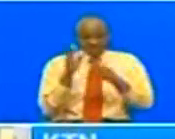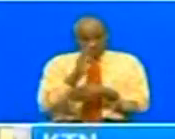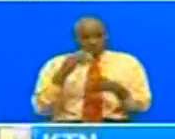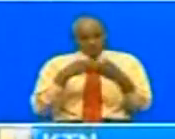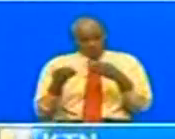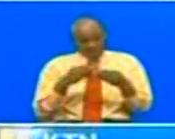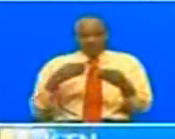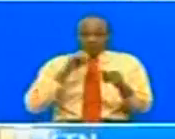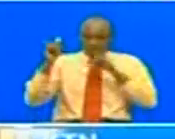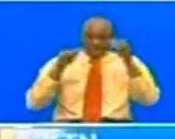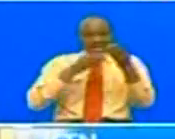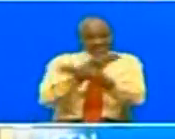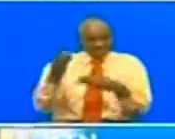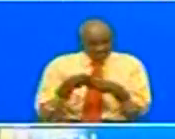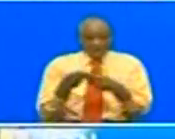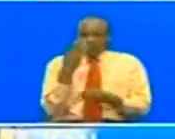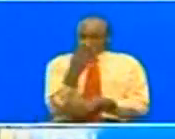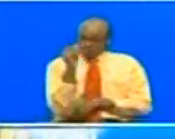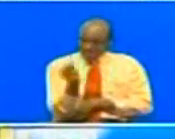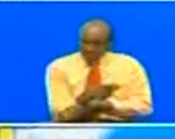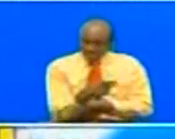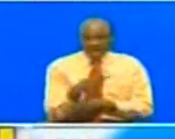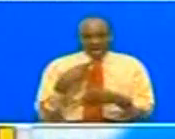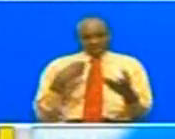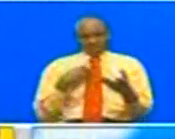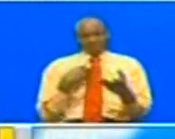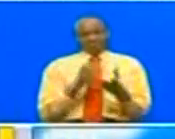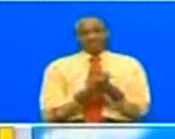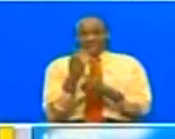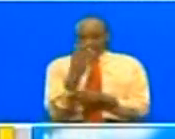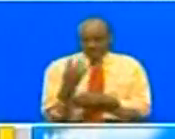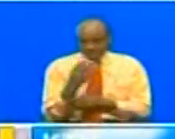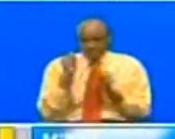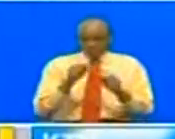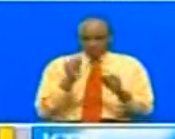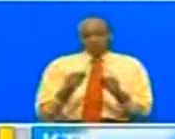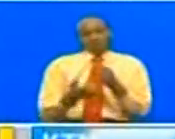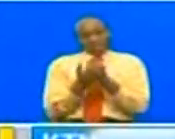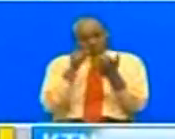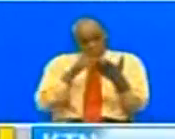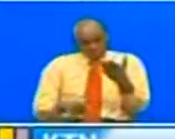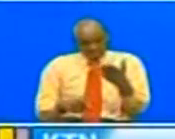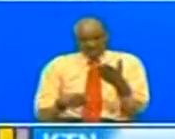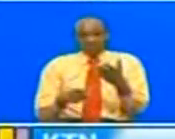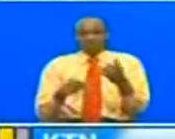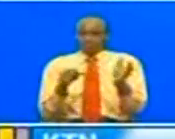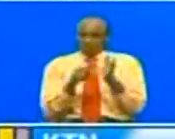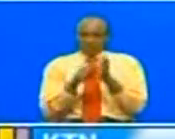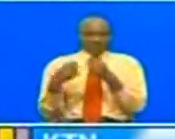foreign exchange reserves for 4 months import cover at April, enough to cushion against temporary shocks.